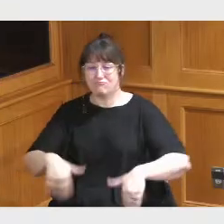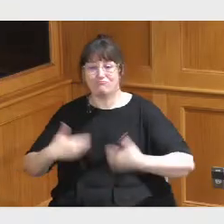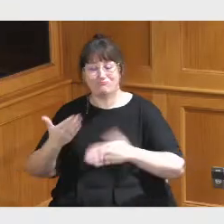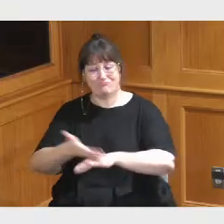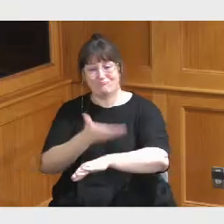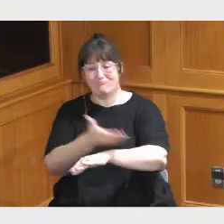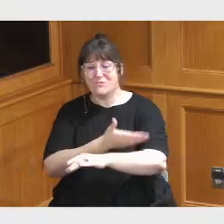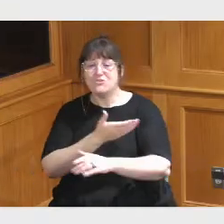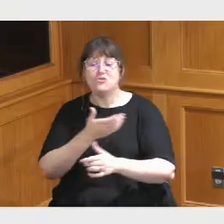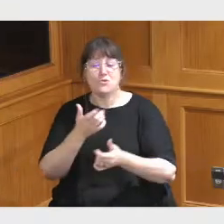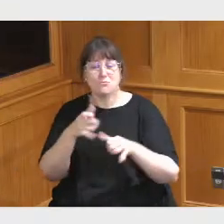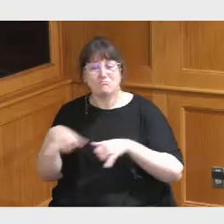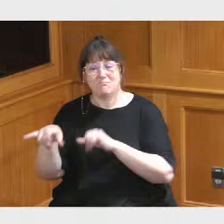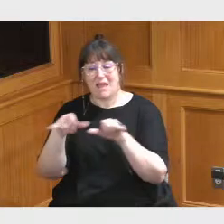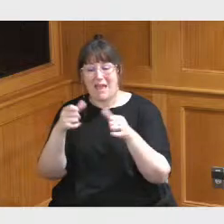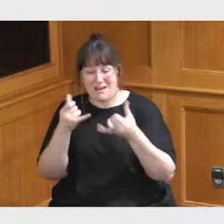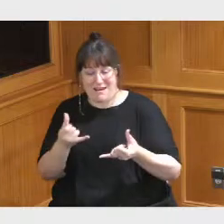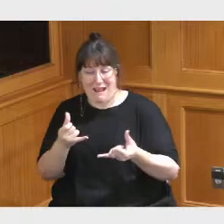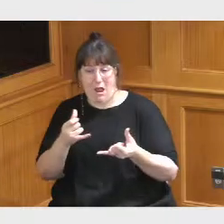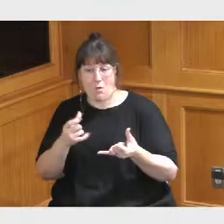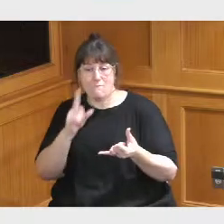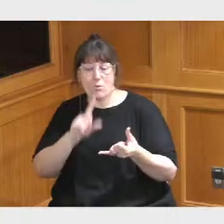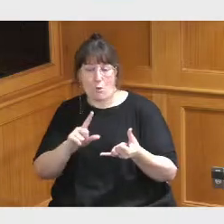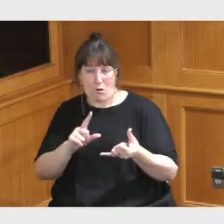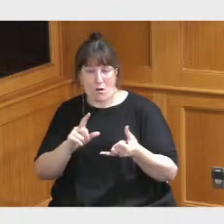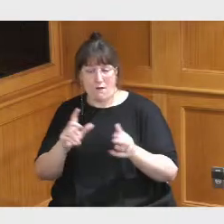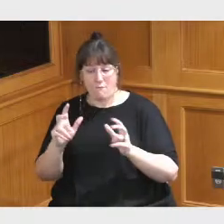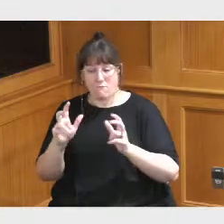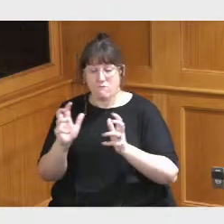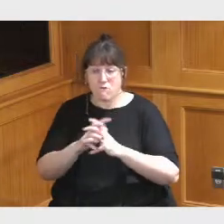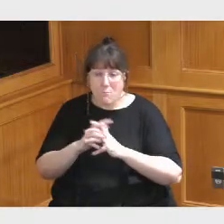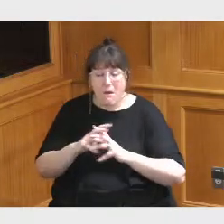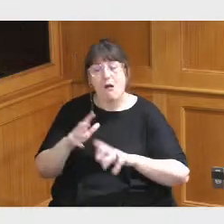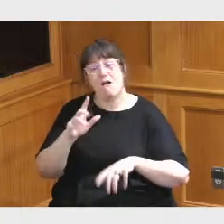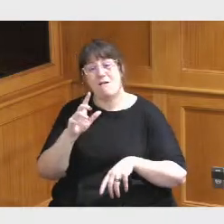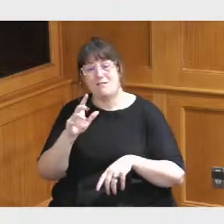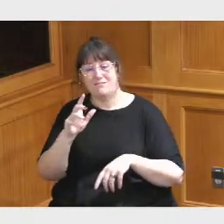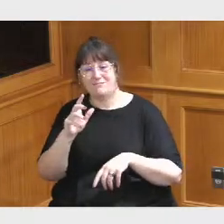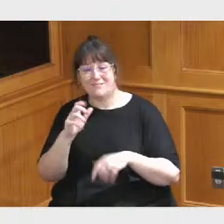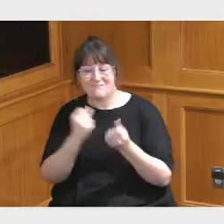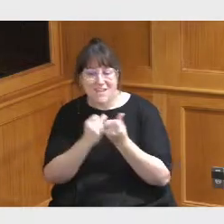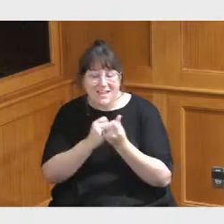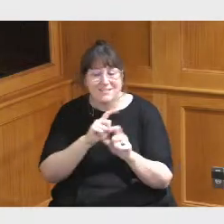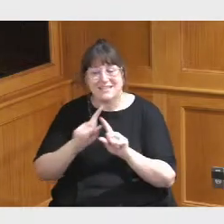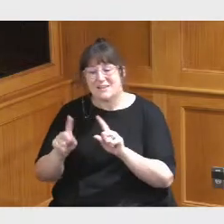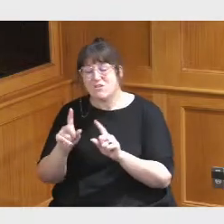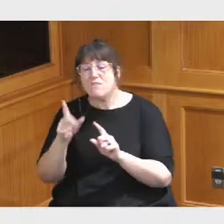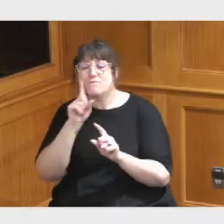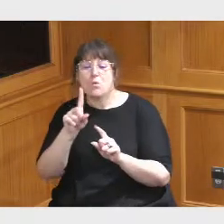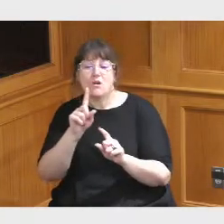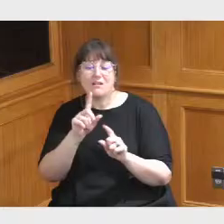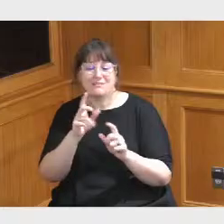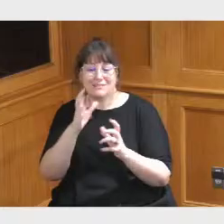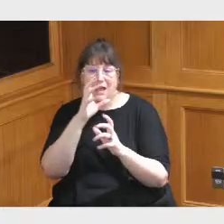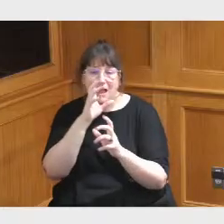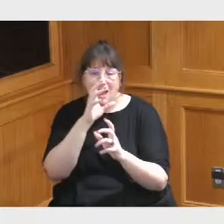to modernize the stadium, make it more relevant for football fans, make it more attractive for all events that will use what is, at the end of the